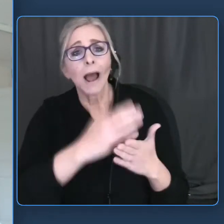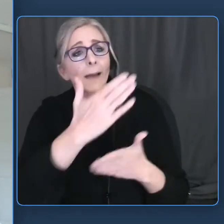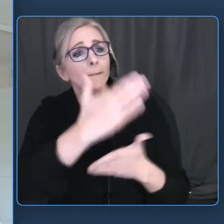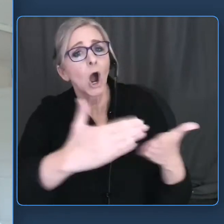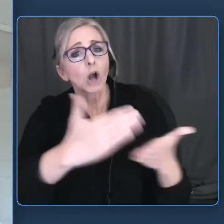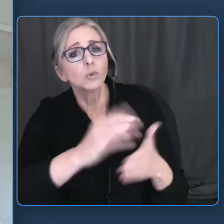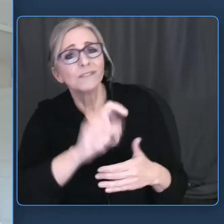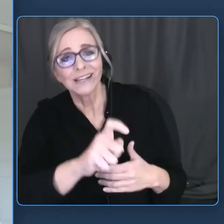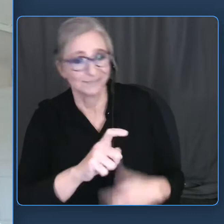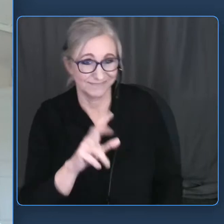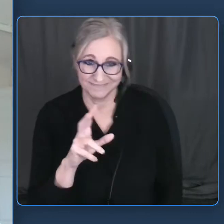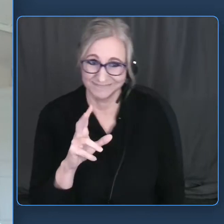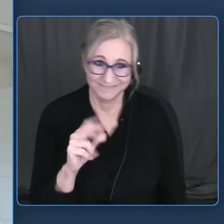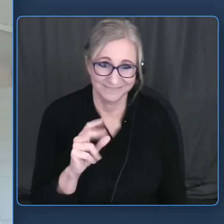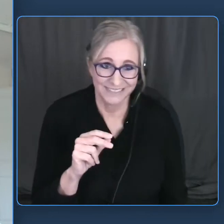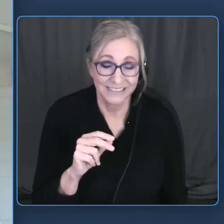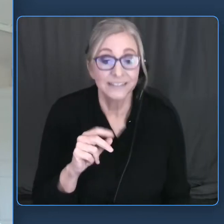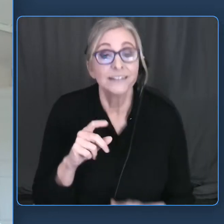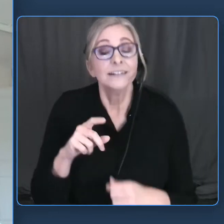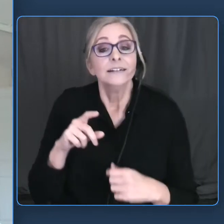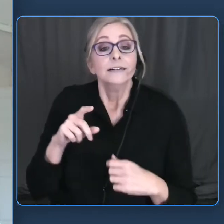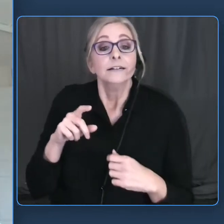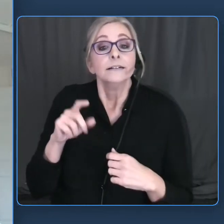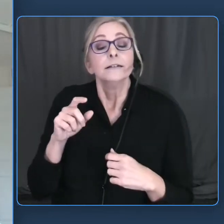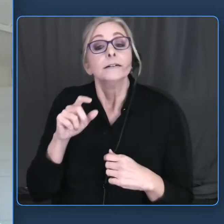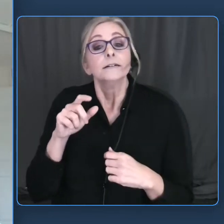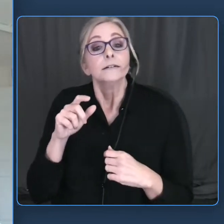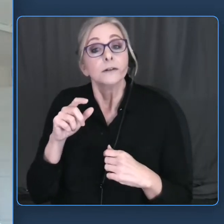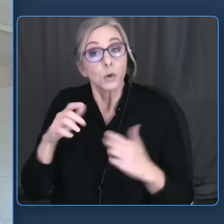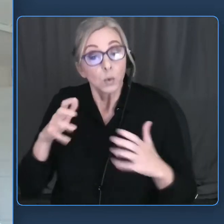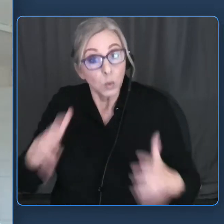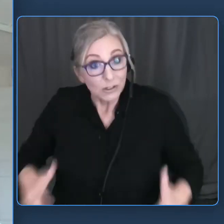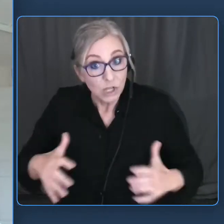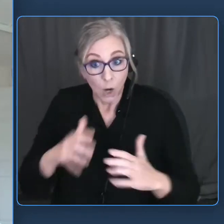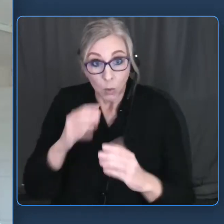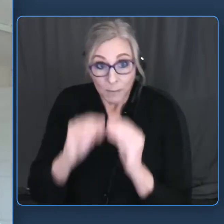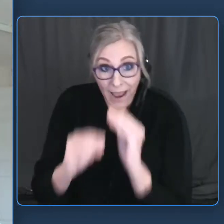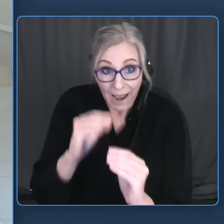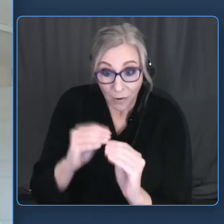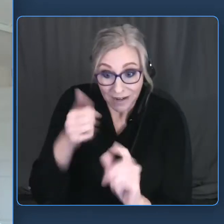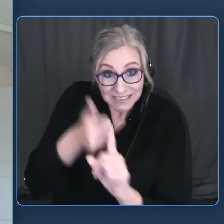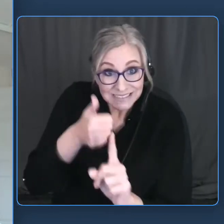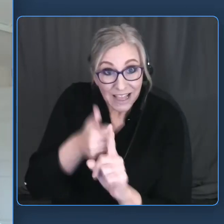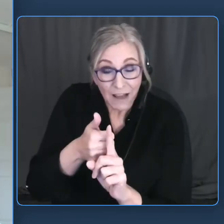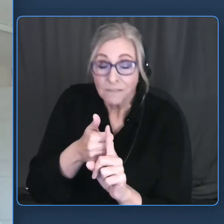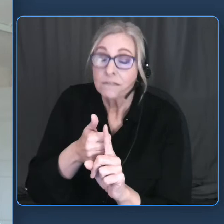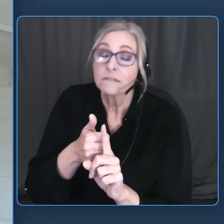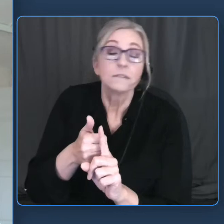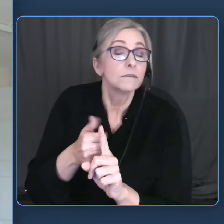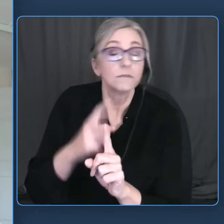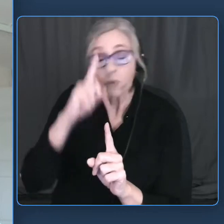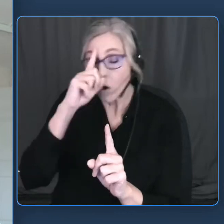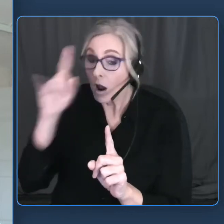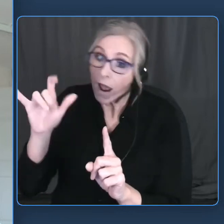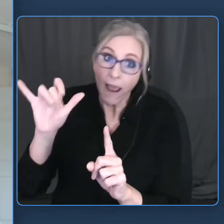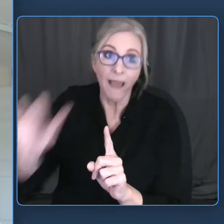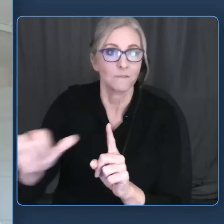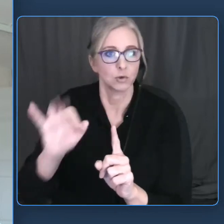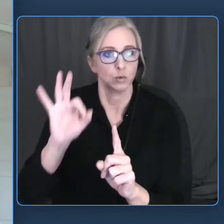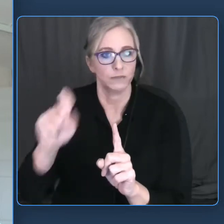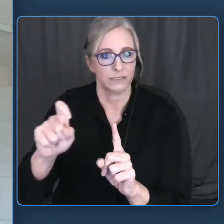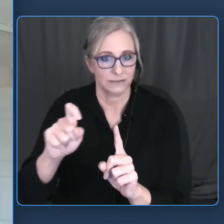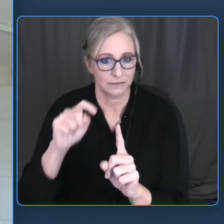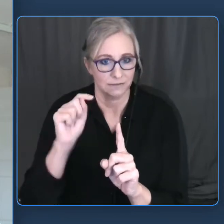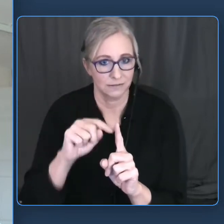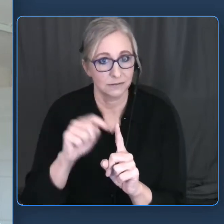work like that. I should also mention that wheelchair repairs take ages. They take